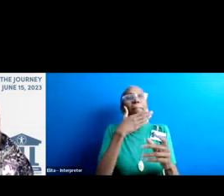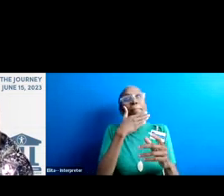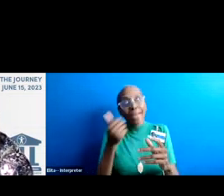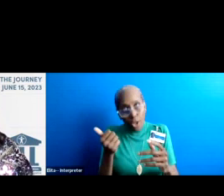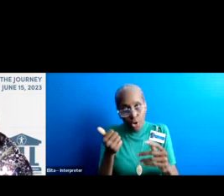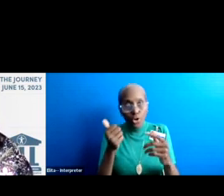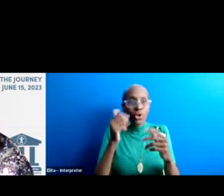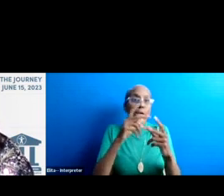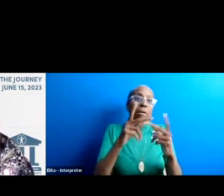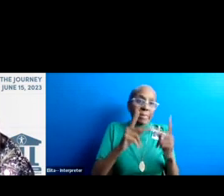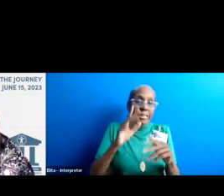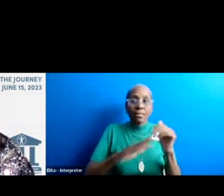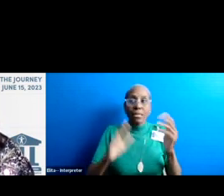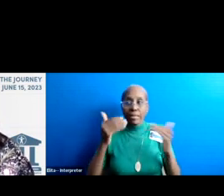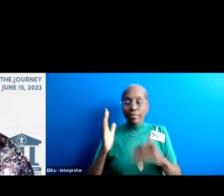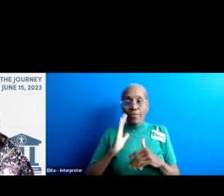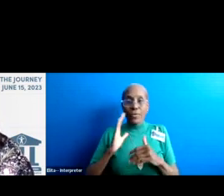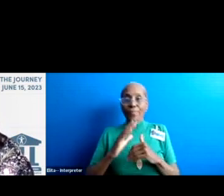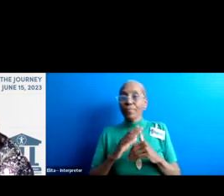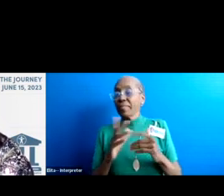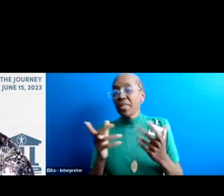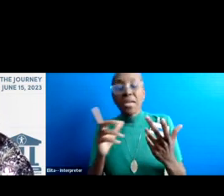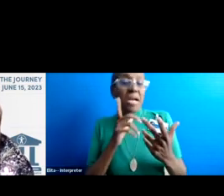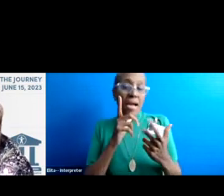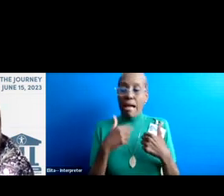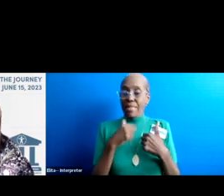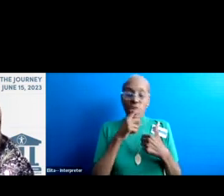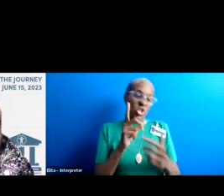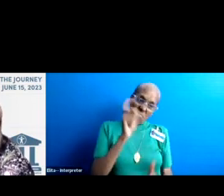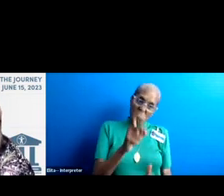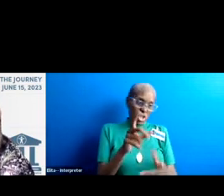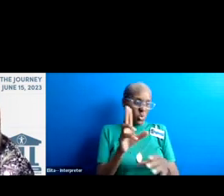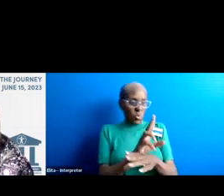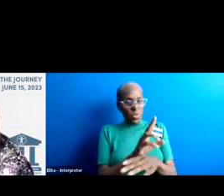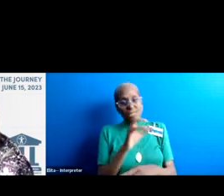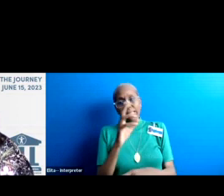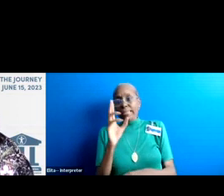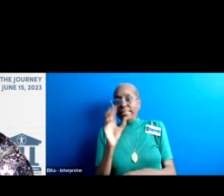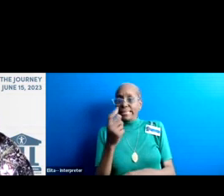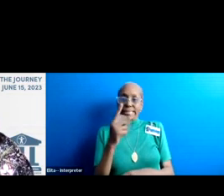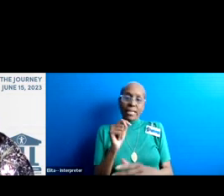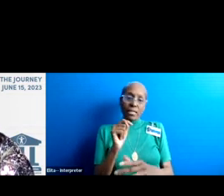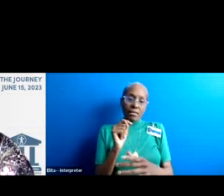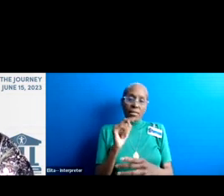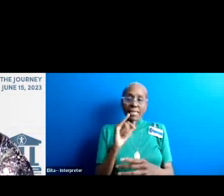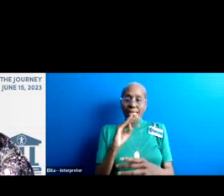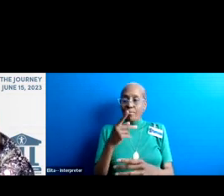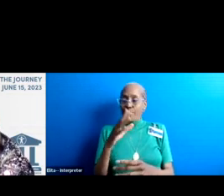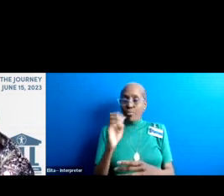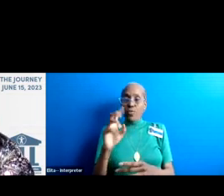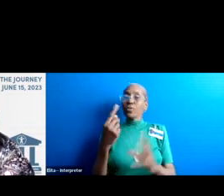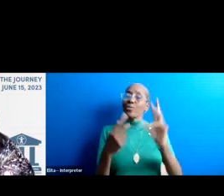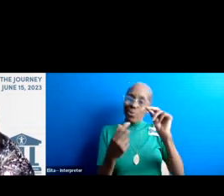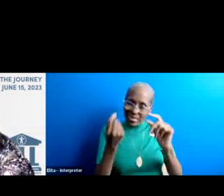than you could have been before. I'm not going to be like, you have to use Siteimprove. It's the only one out there. There's several other